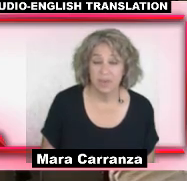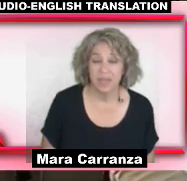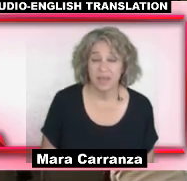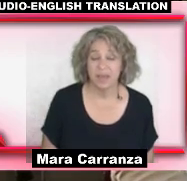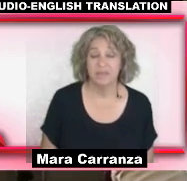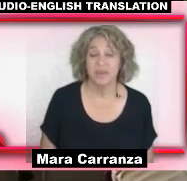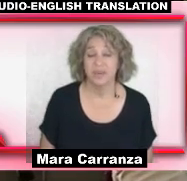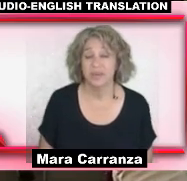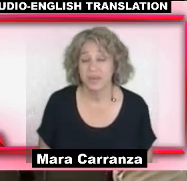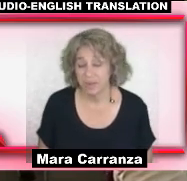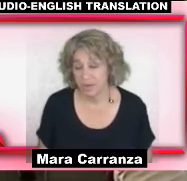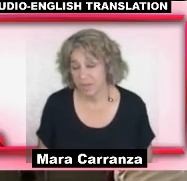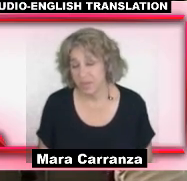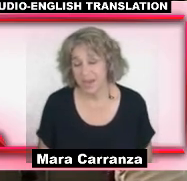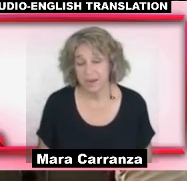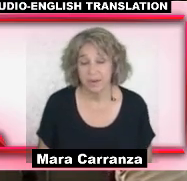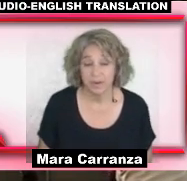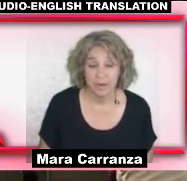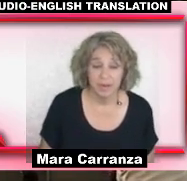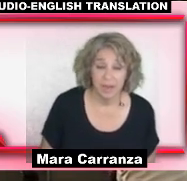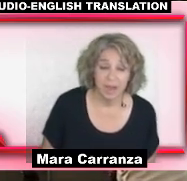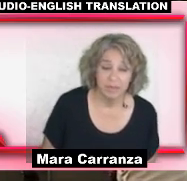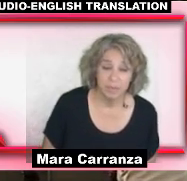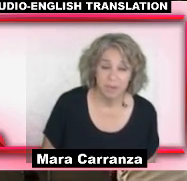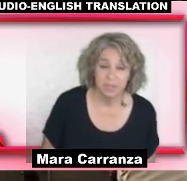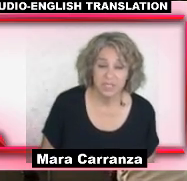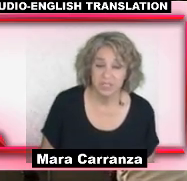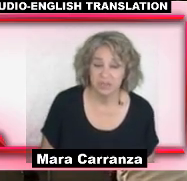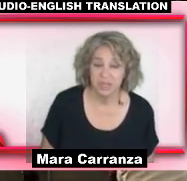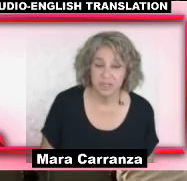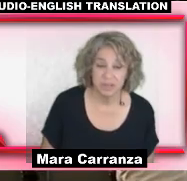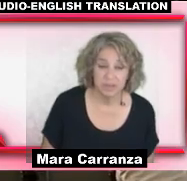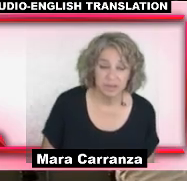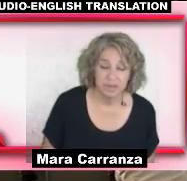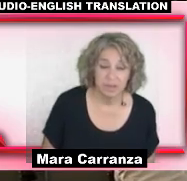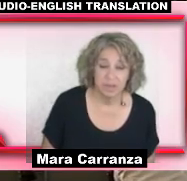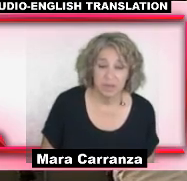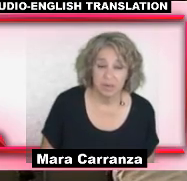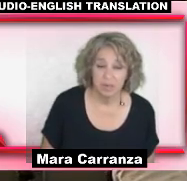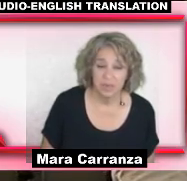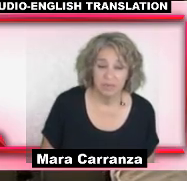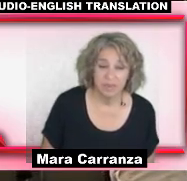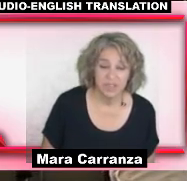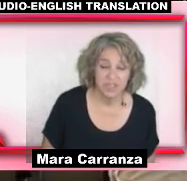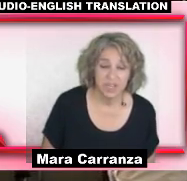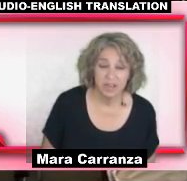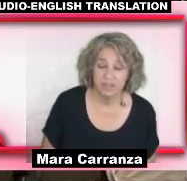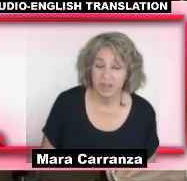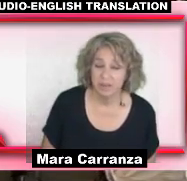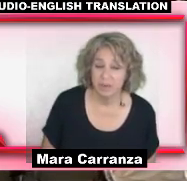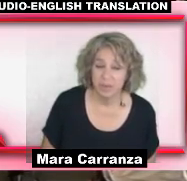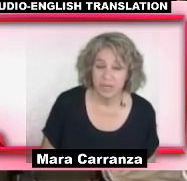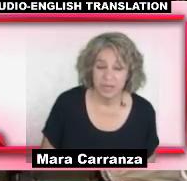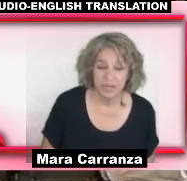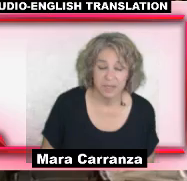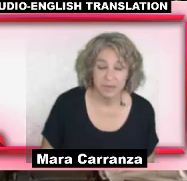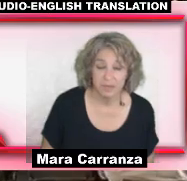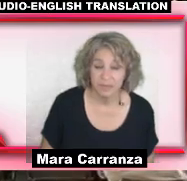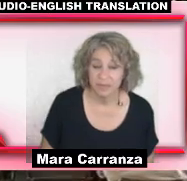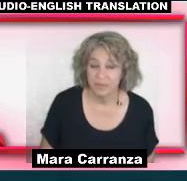the behavior or the matter público, of a public servant el funcionamiento del with gobierno, the functioning of the